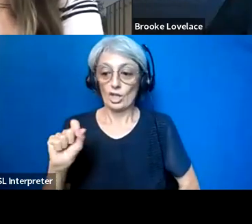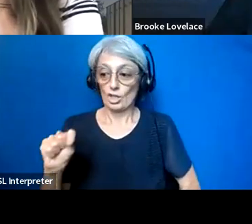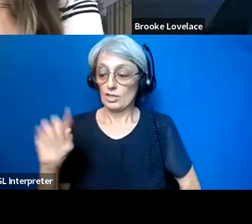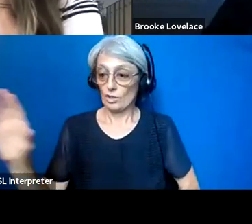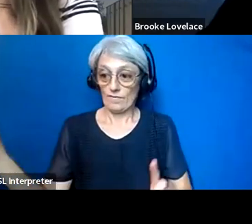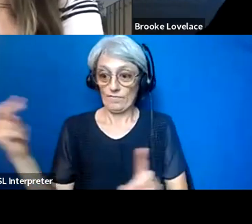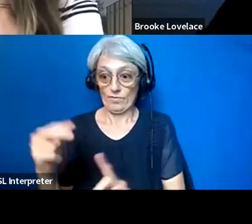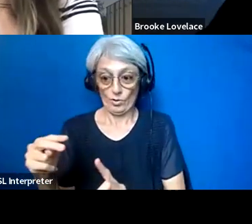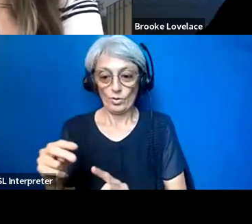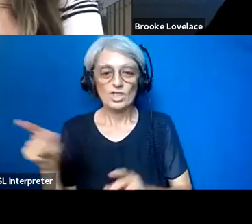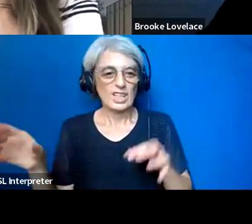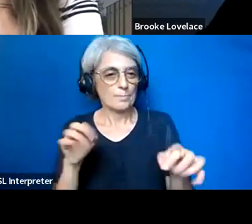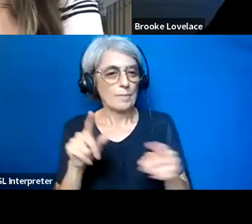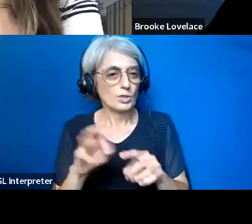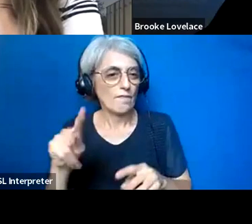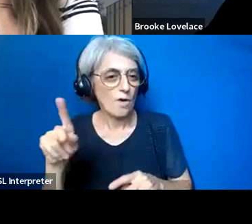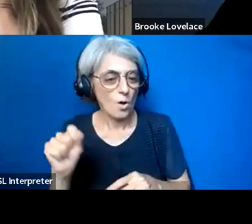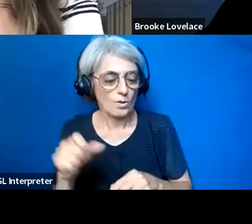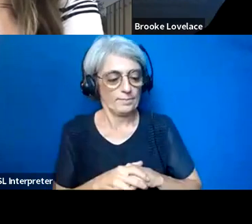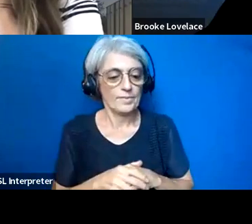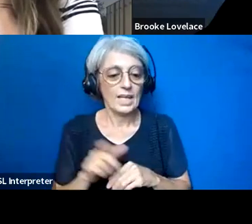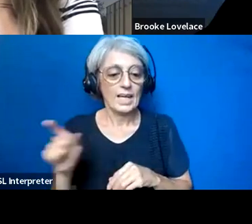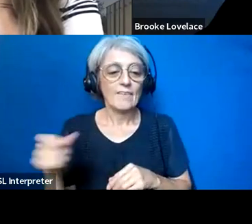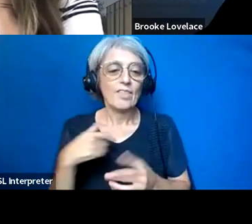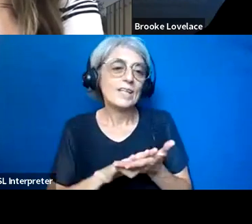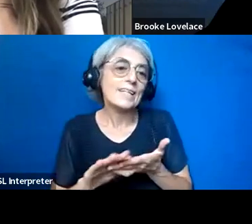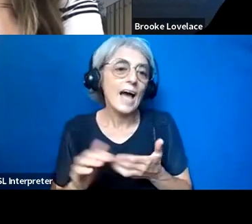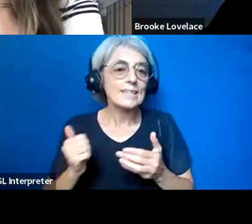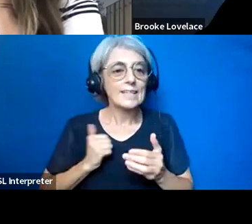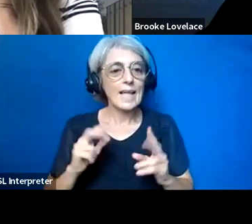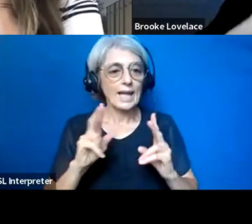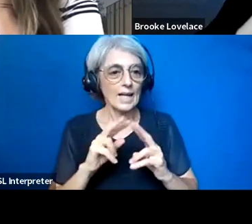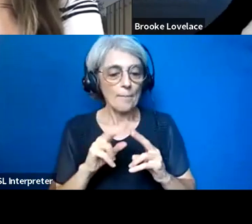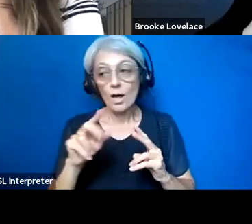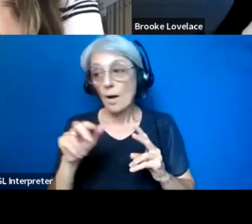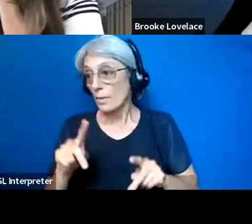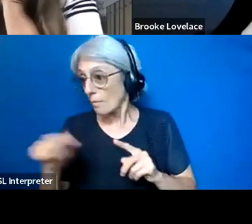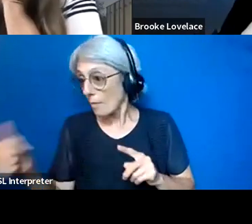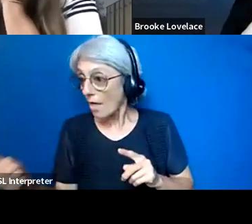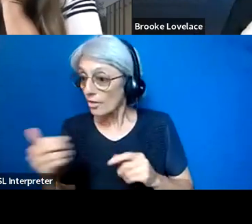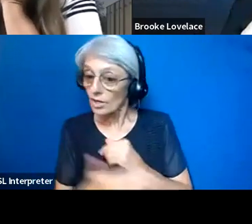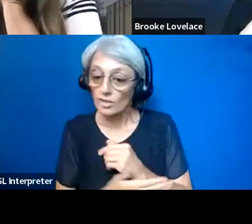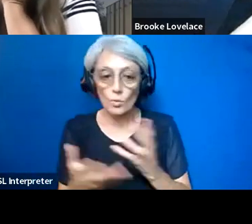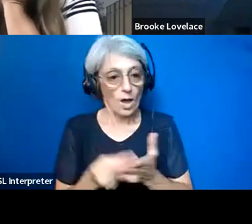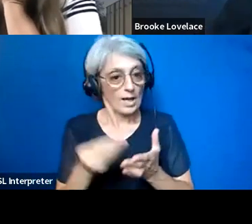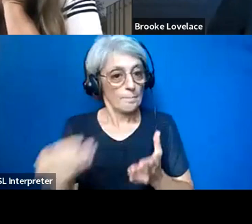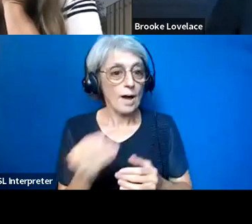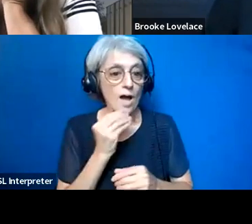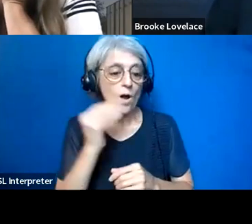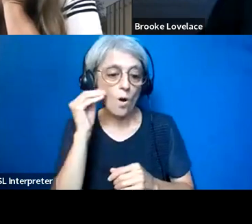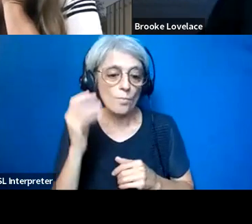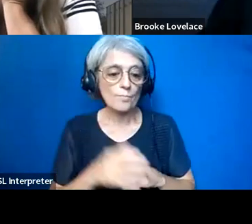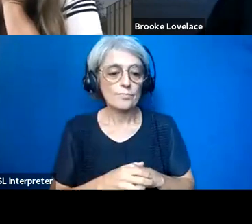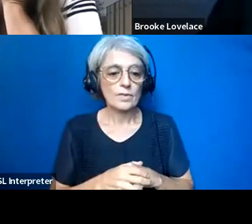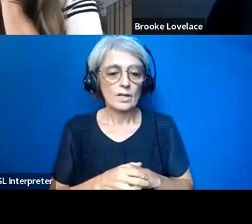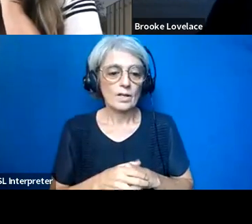folks that if there's a nice Canadian couple or someone else from any other country that wants to buy a vacation home at Lake